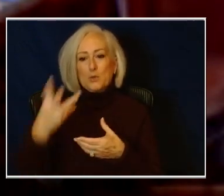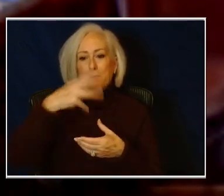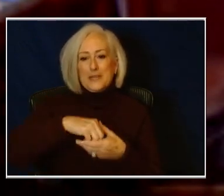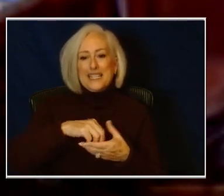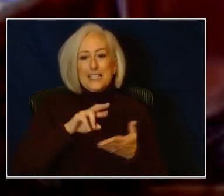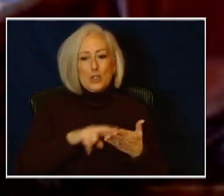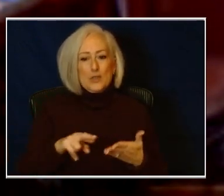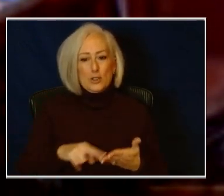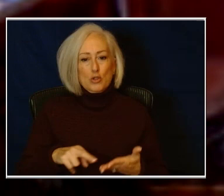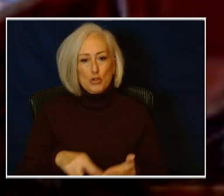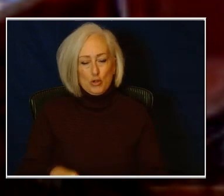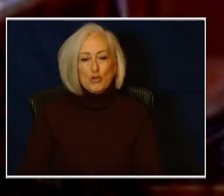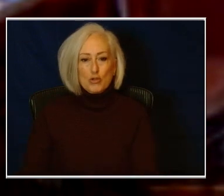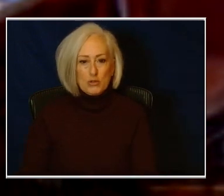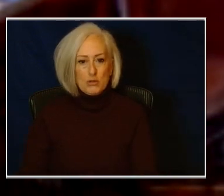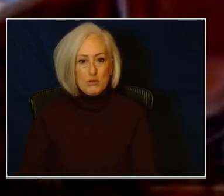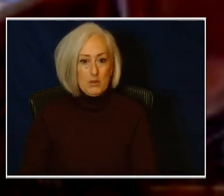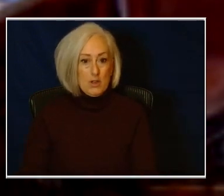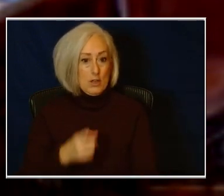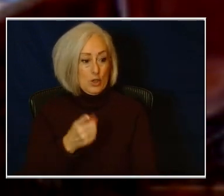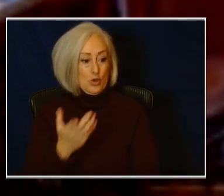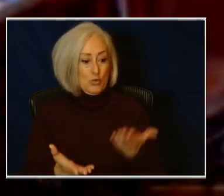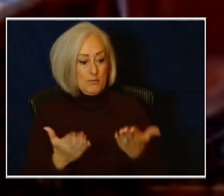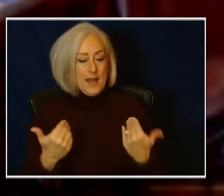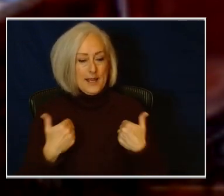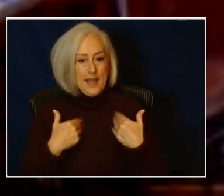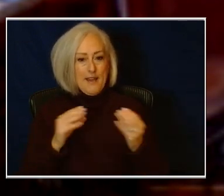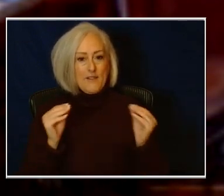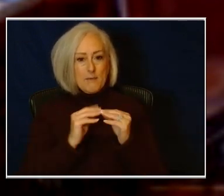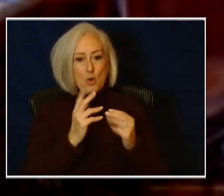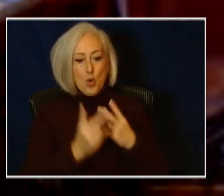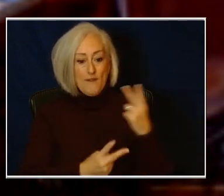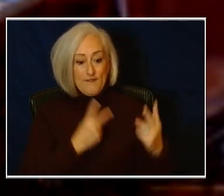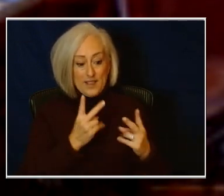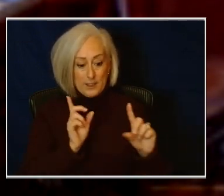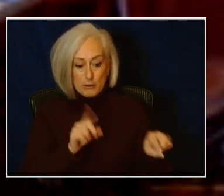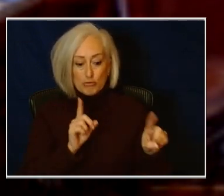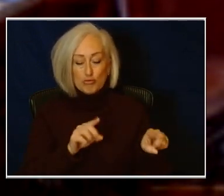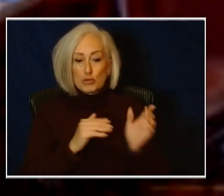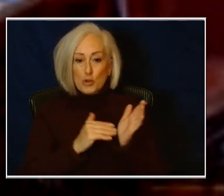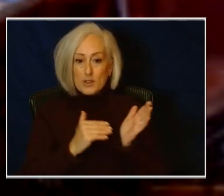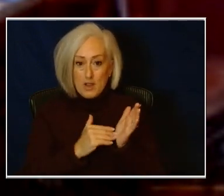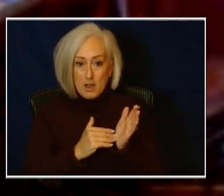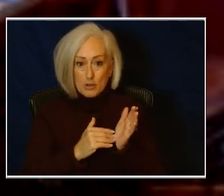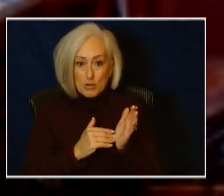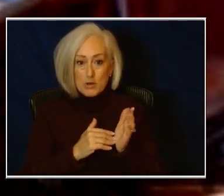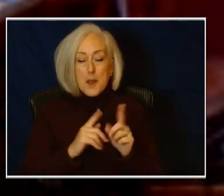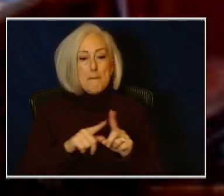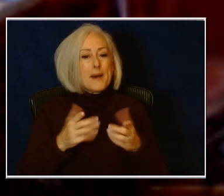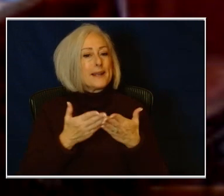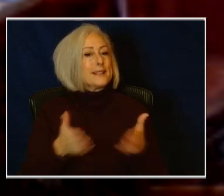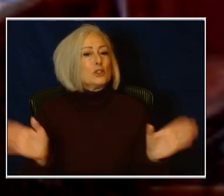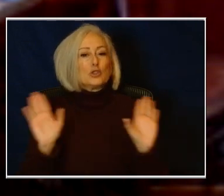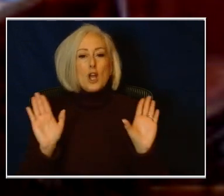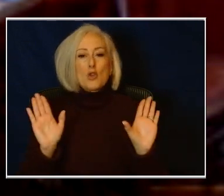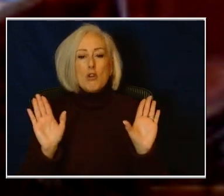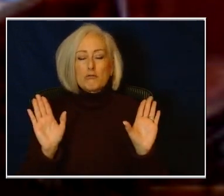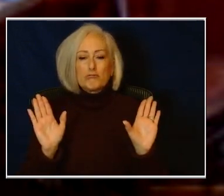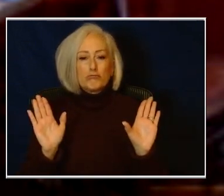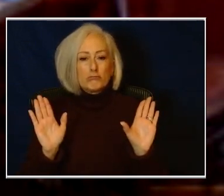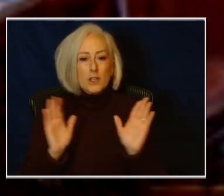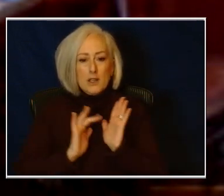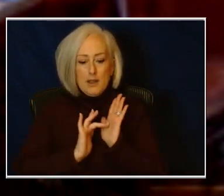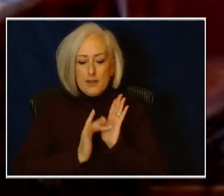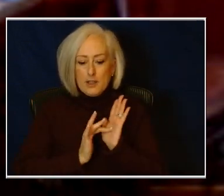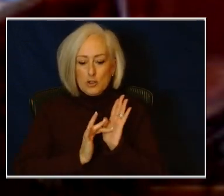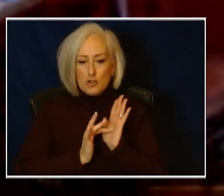research. You might have more visits to the doctor on occasion, but overall, like the drug, as